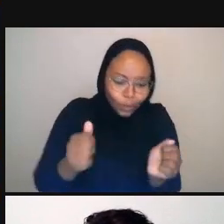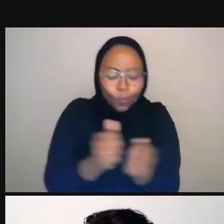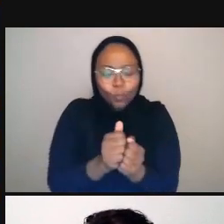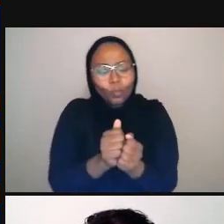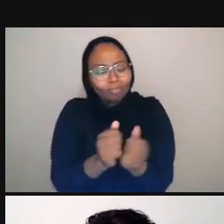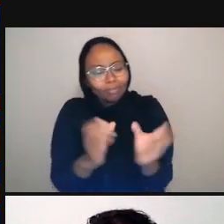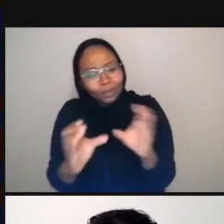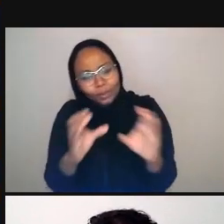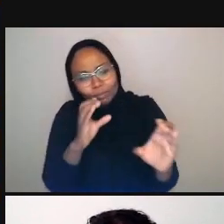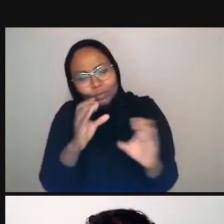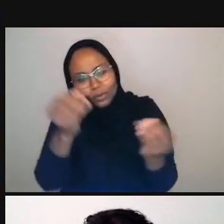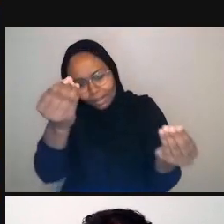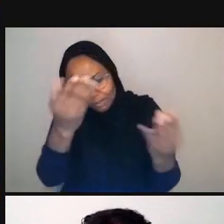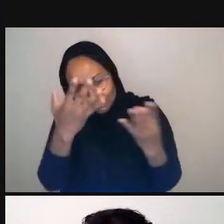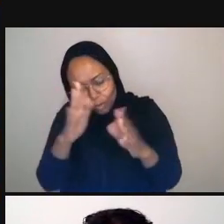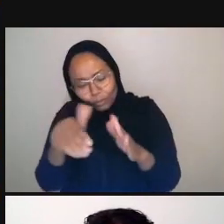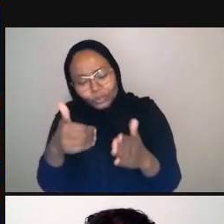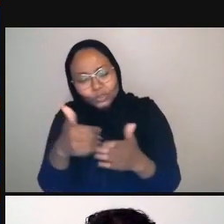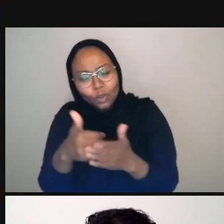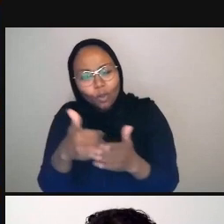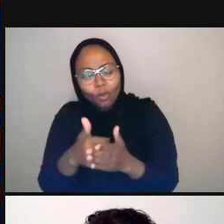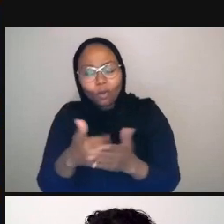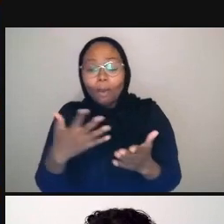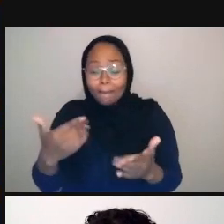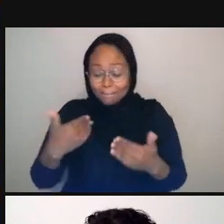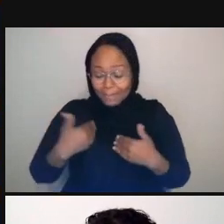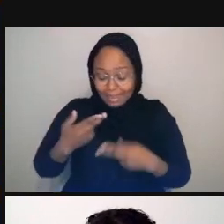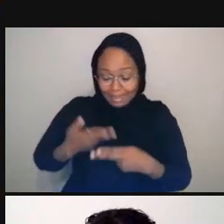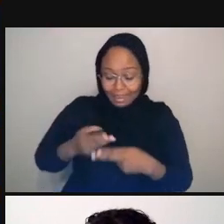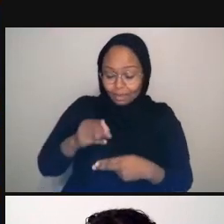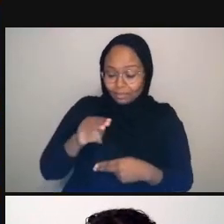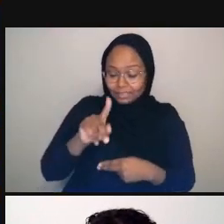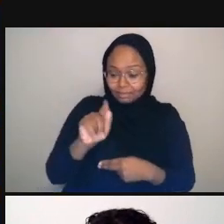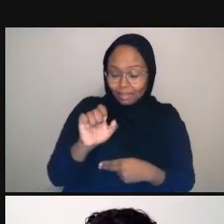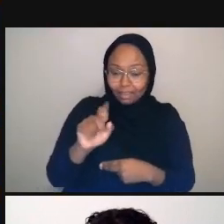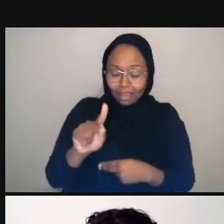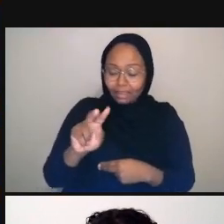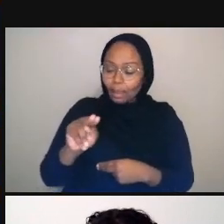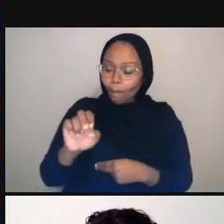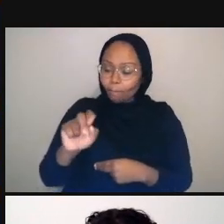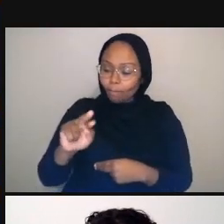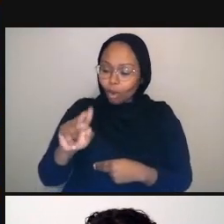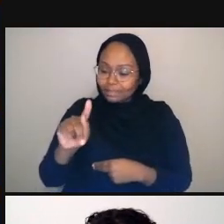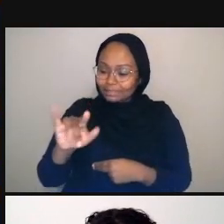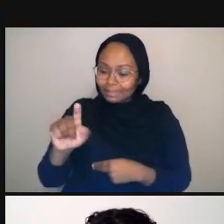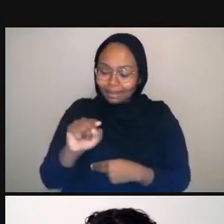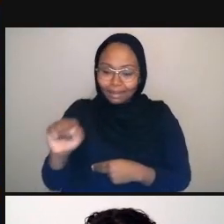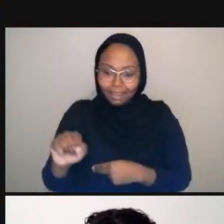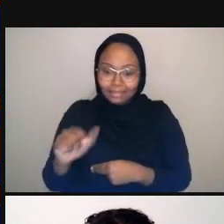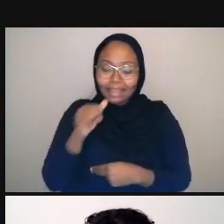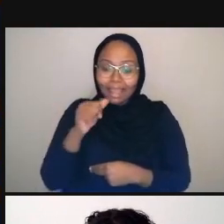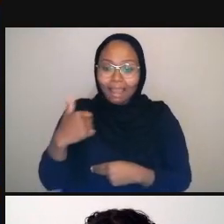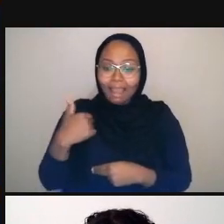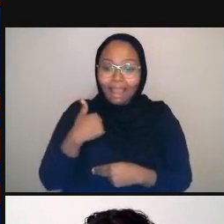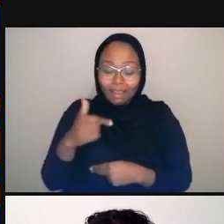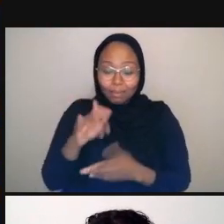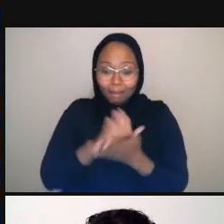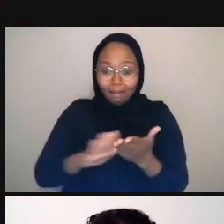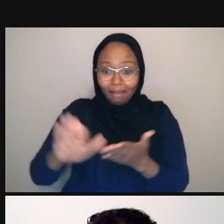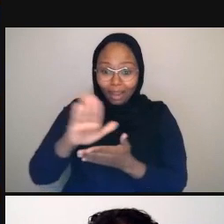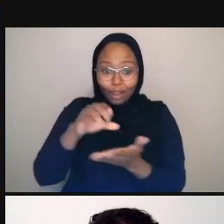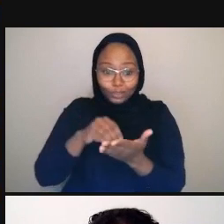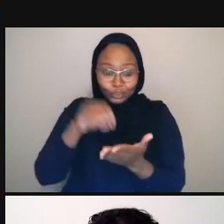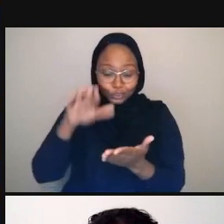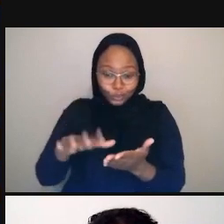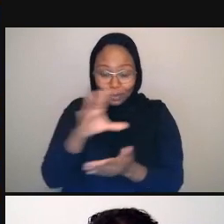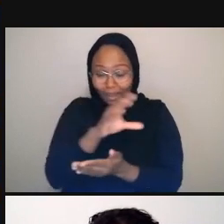important medical information. Again, my name is Mikhail Martinez-Jaca. I'm a college student at Northern Virginia Community College and an Eagle Scout